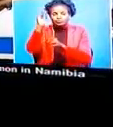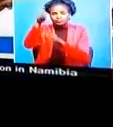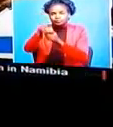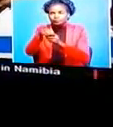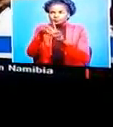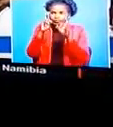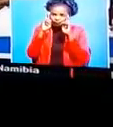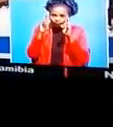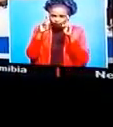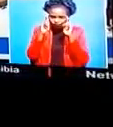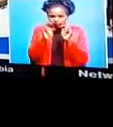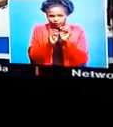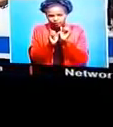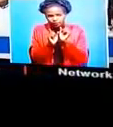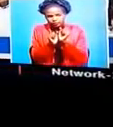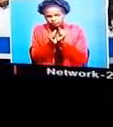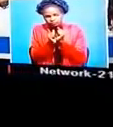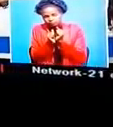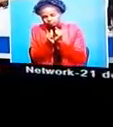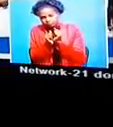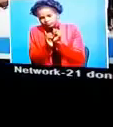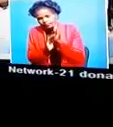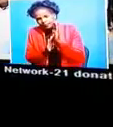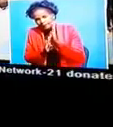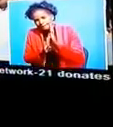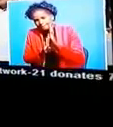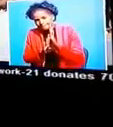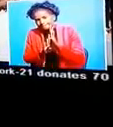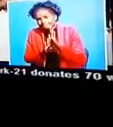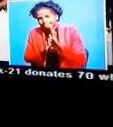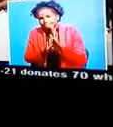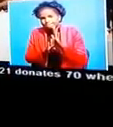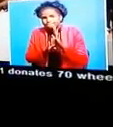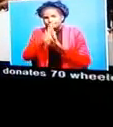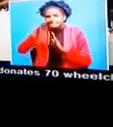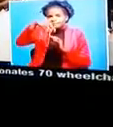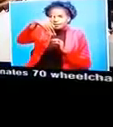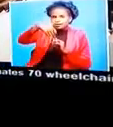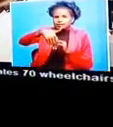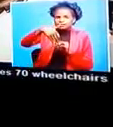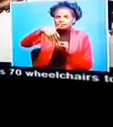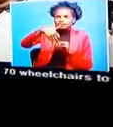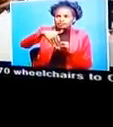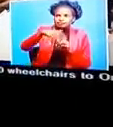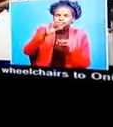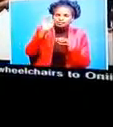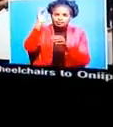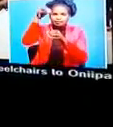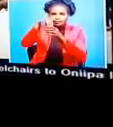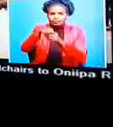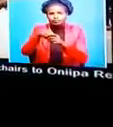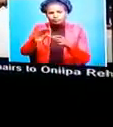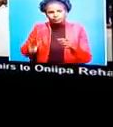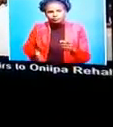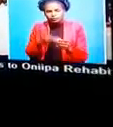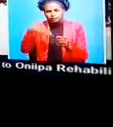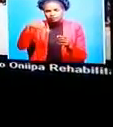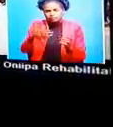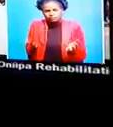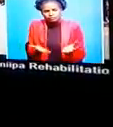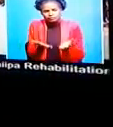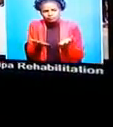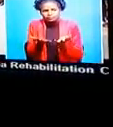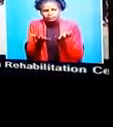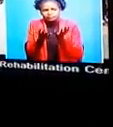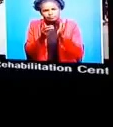improving the league. We're also improving netball as a whole in Namibia. That's a directive this year